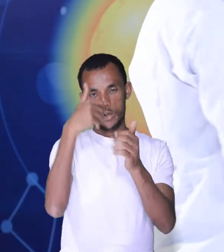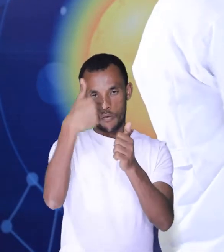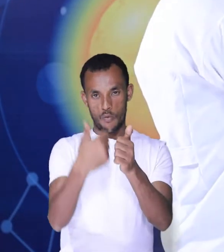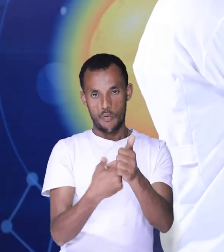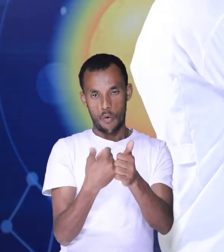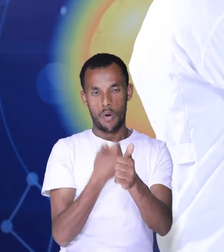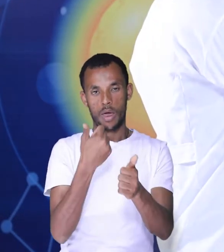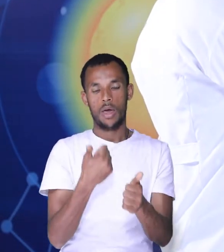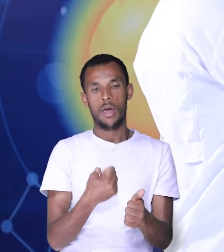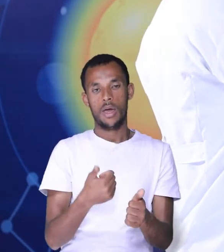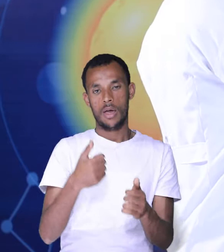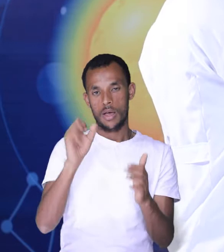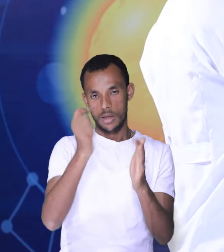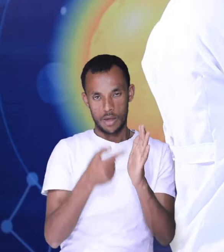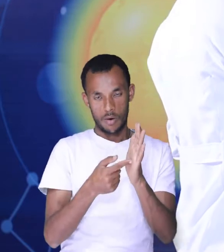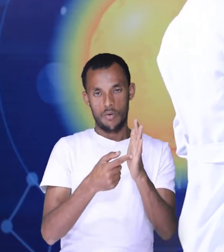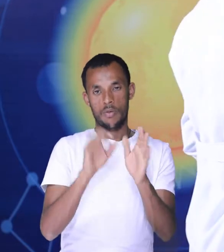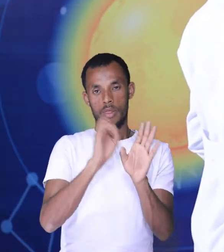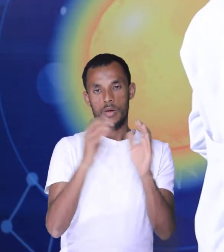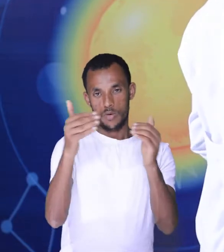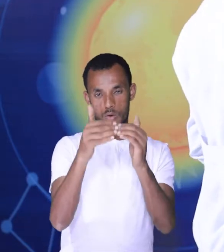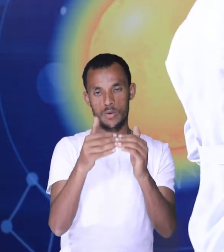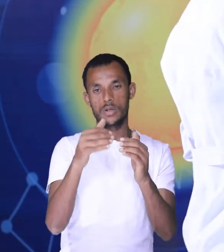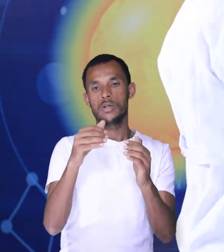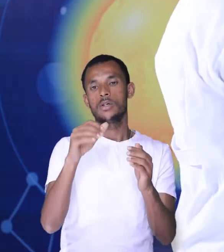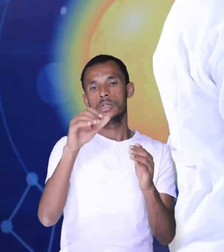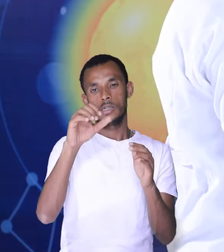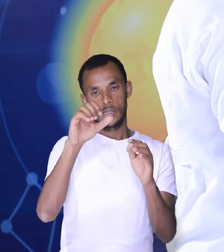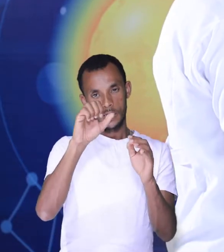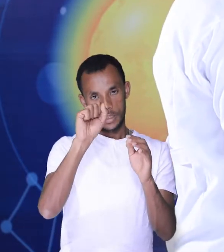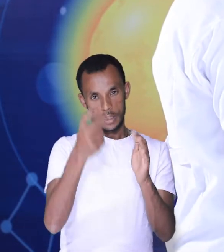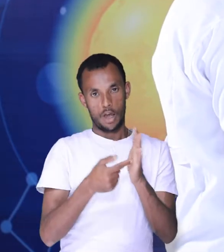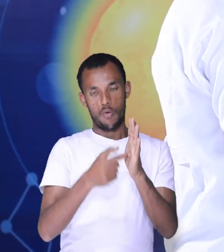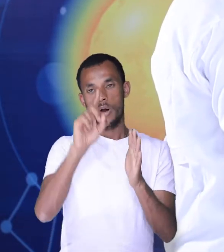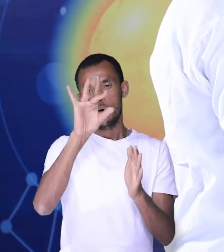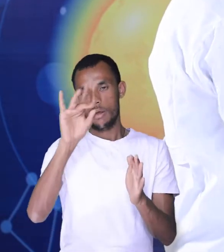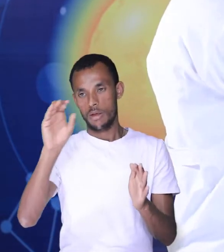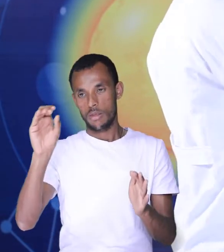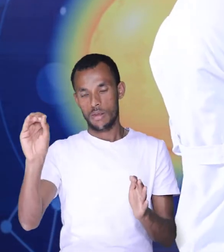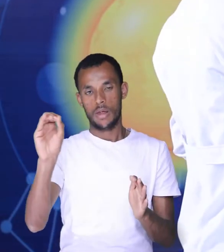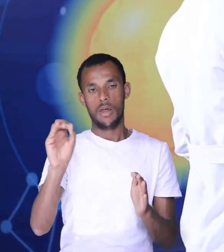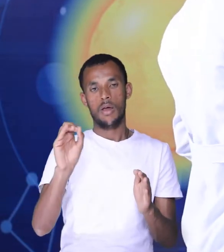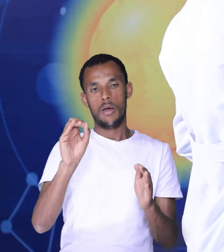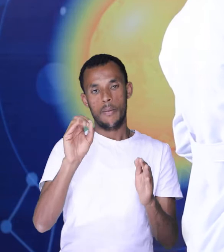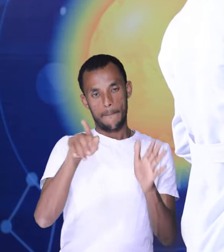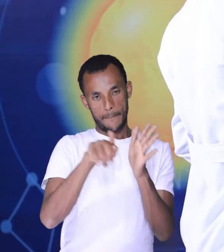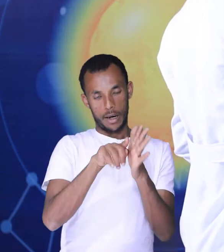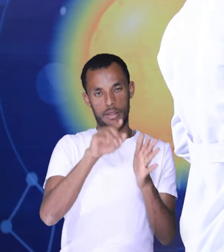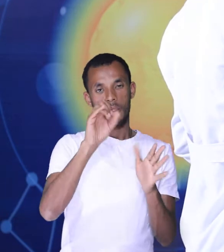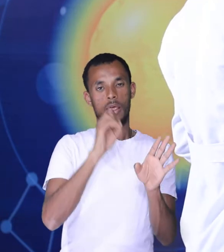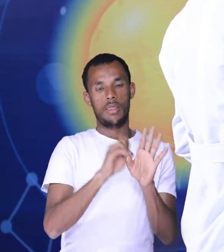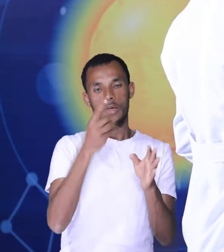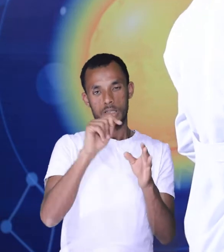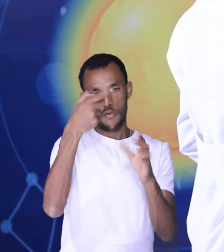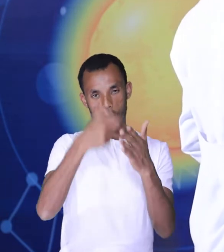one. Sine of theta equals to sine of 180 degree minus theta. Here, the value